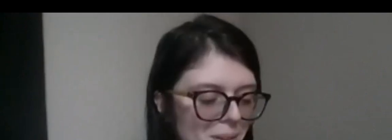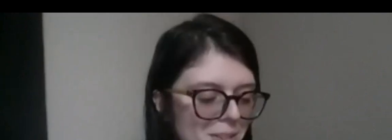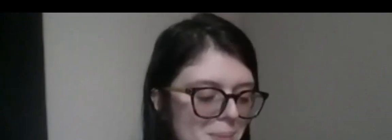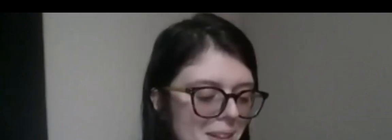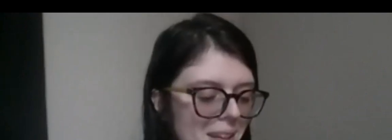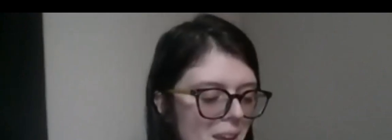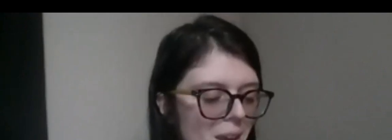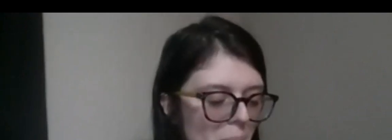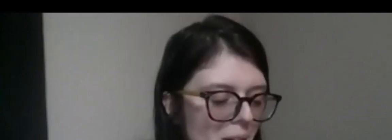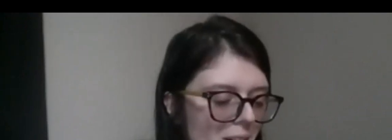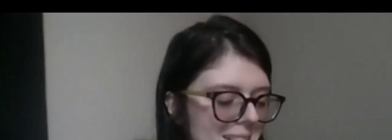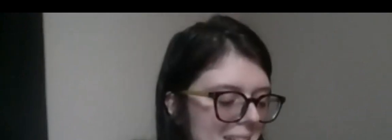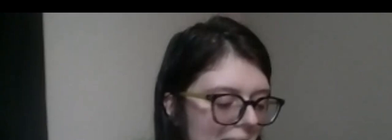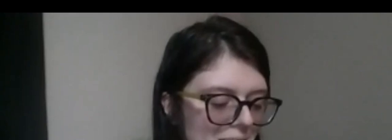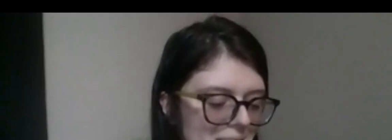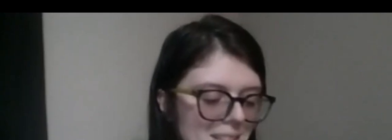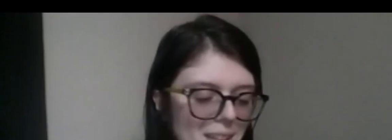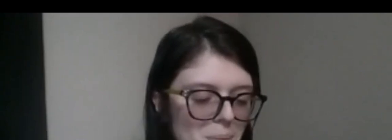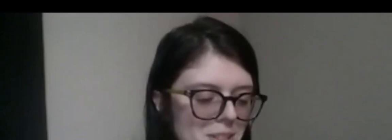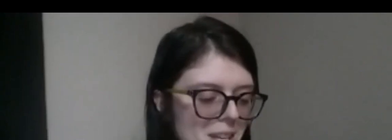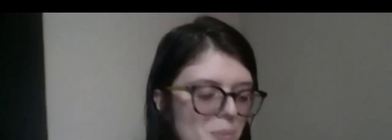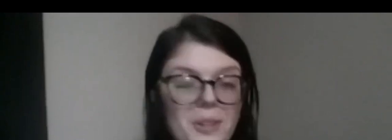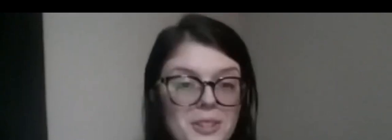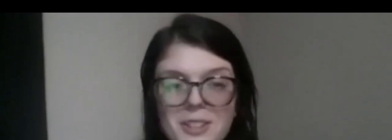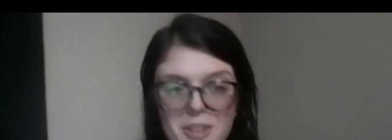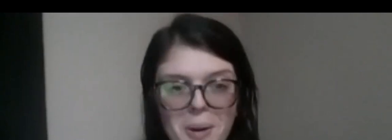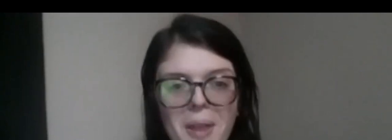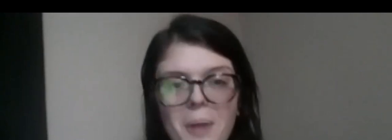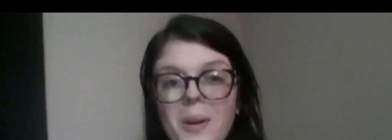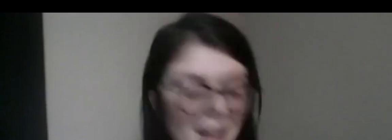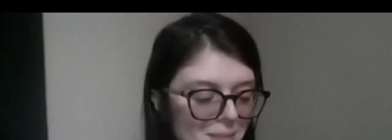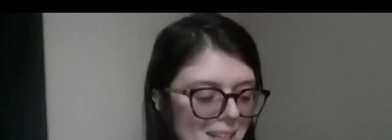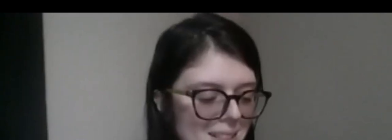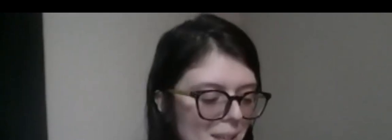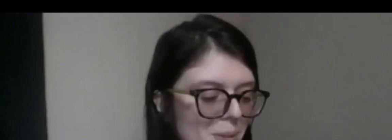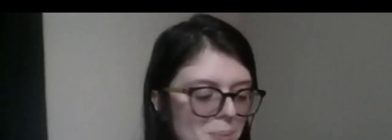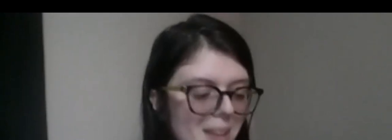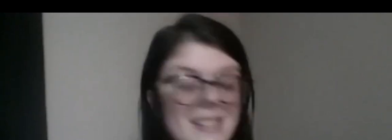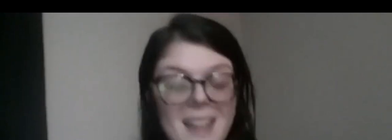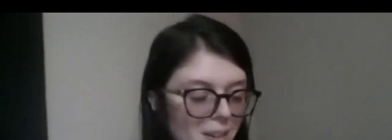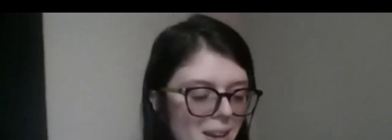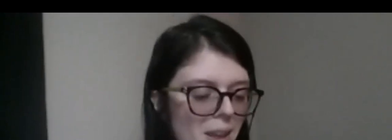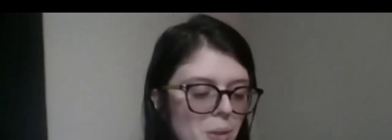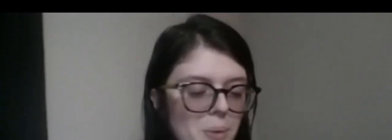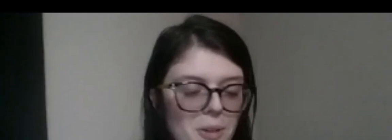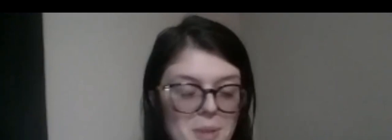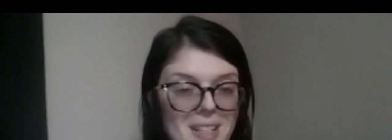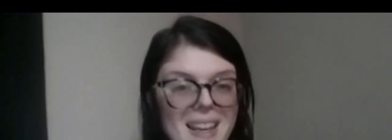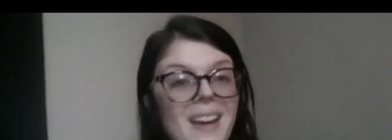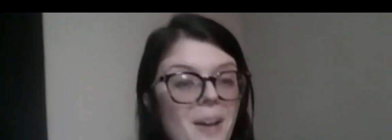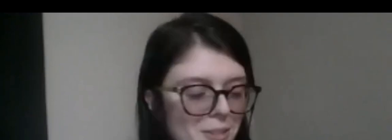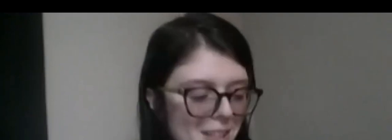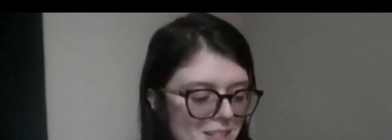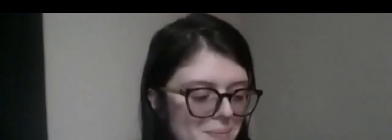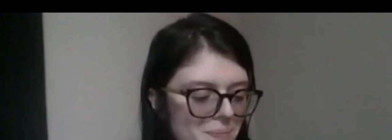at Diversability, where our entirely disabled team works to ensure that we're elevating disabled pride together through community